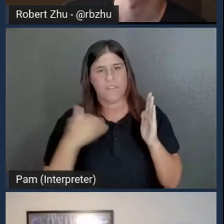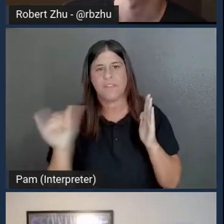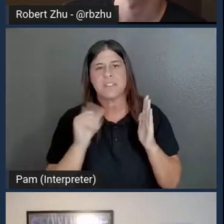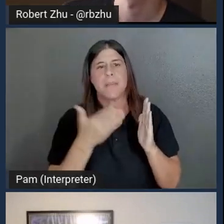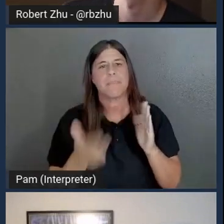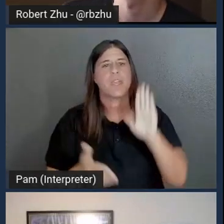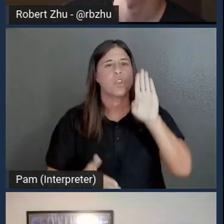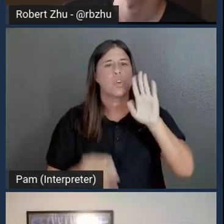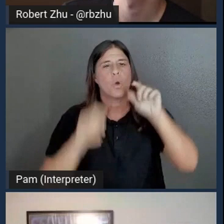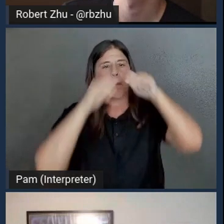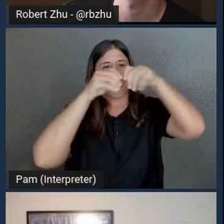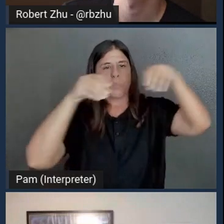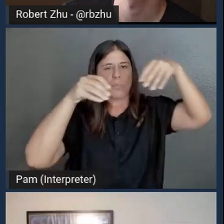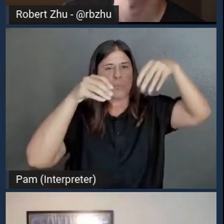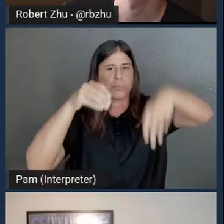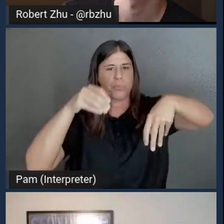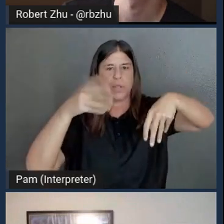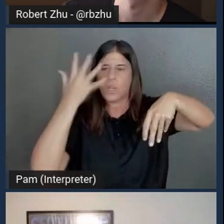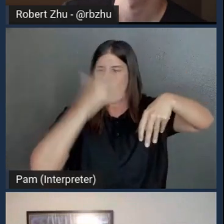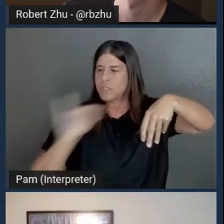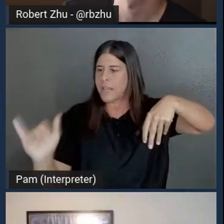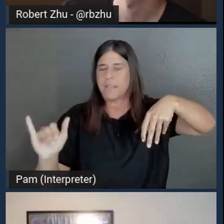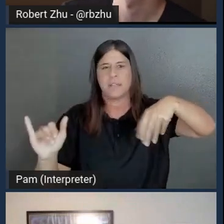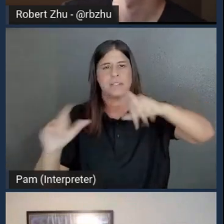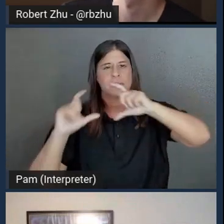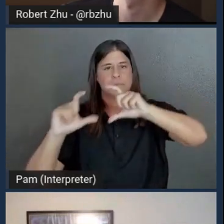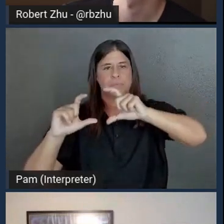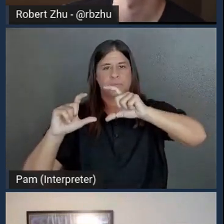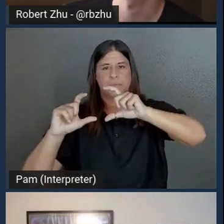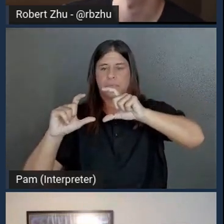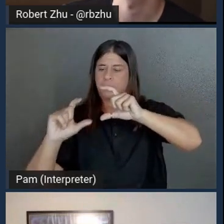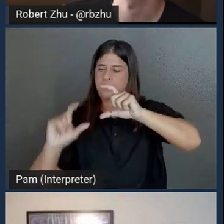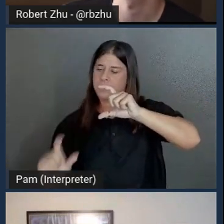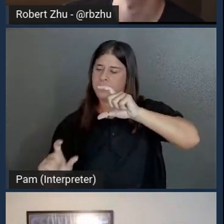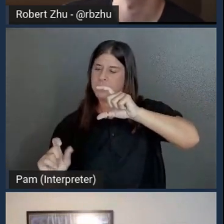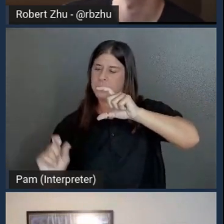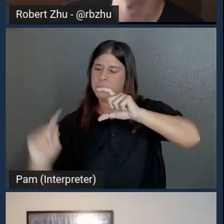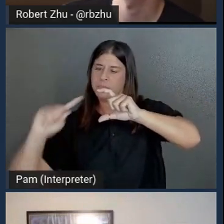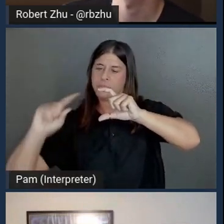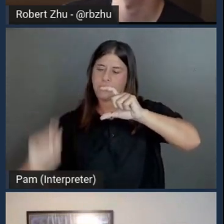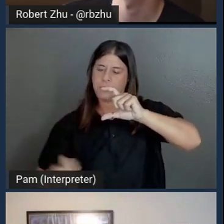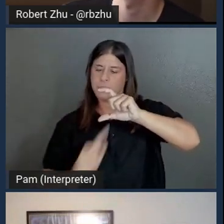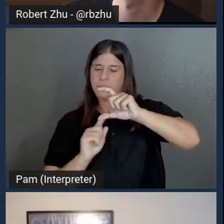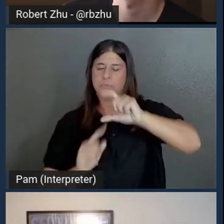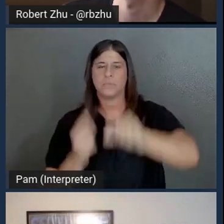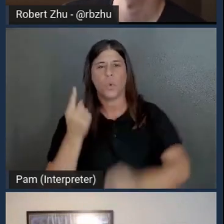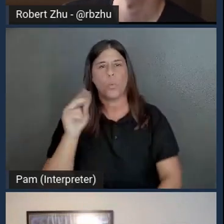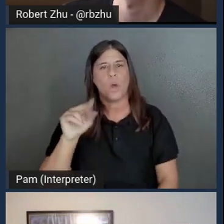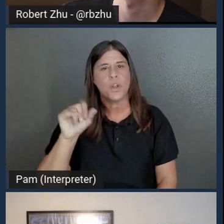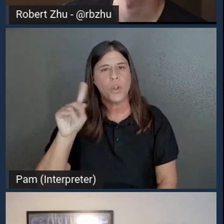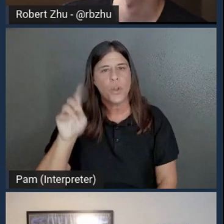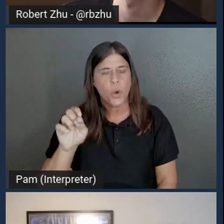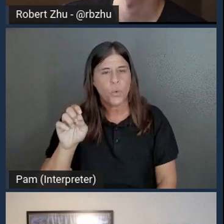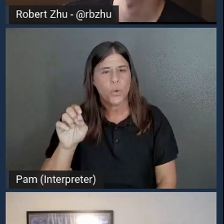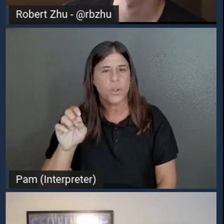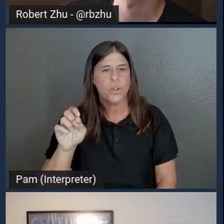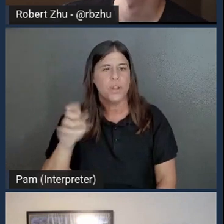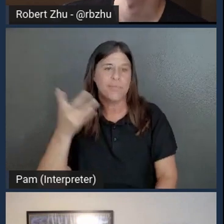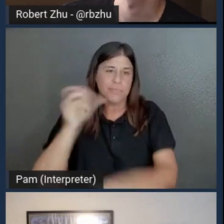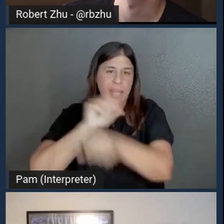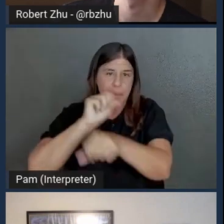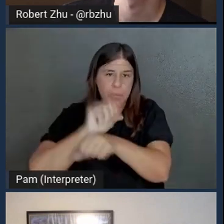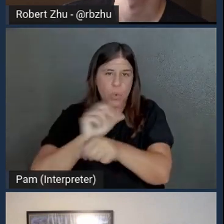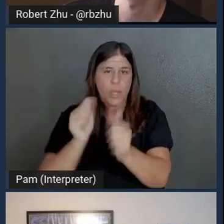graph schema looks like this. It's basically going to be one node or vertex type. In this case, it's employee with